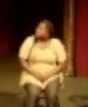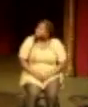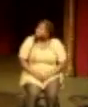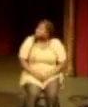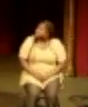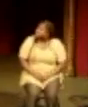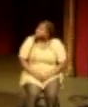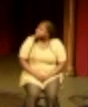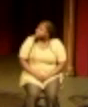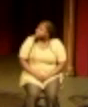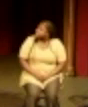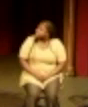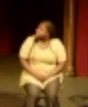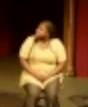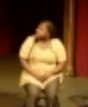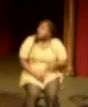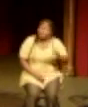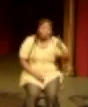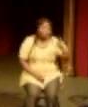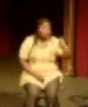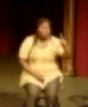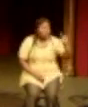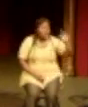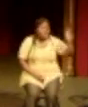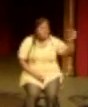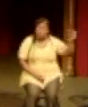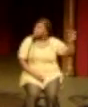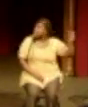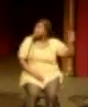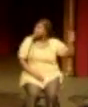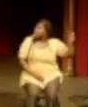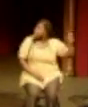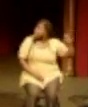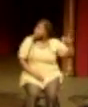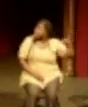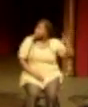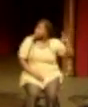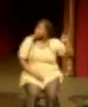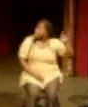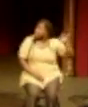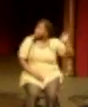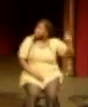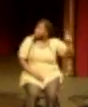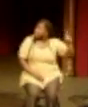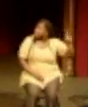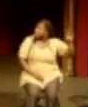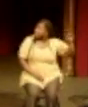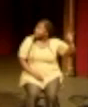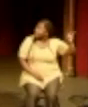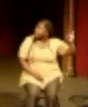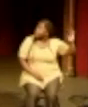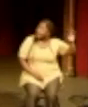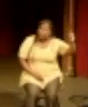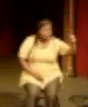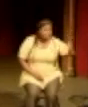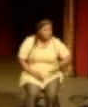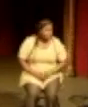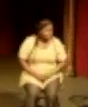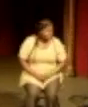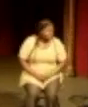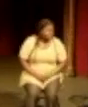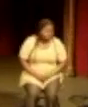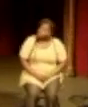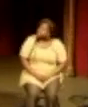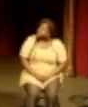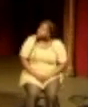Our board clerk representing Ward 3, many say, including me, many say a future board president, Mr. Raymond Macareno.